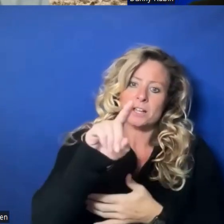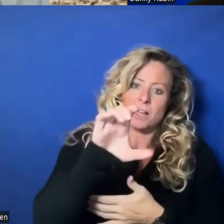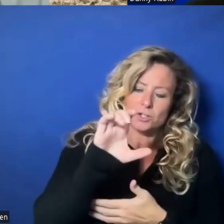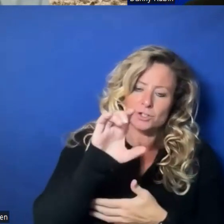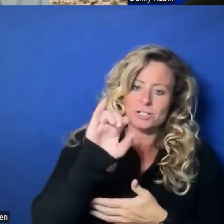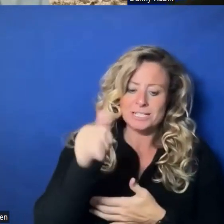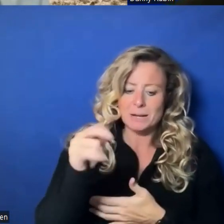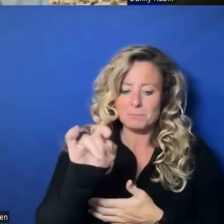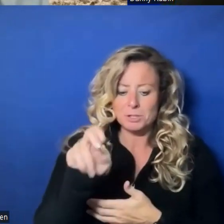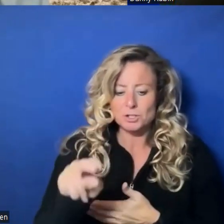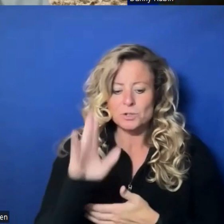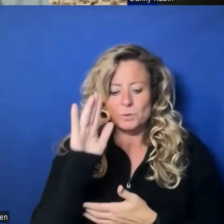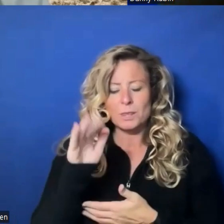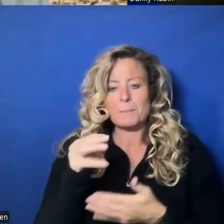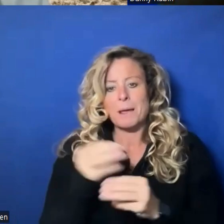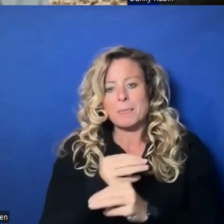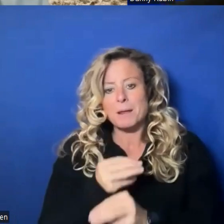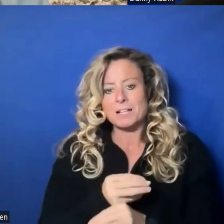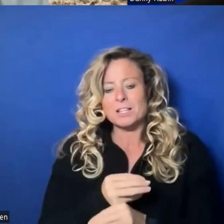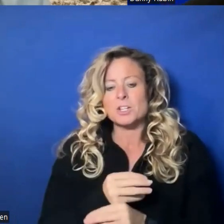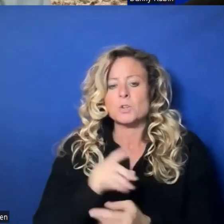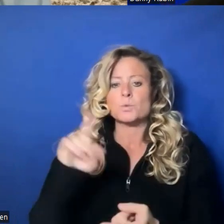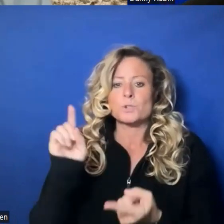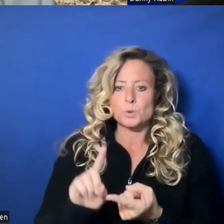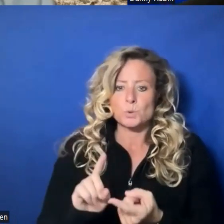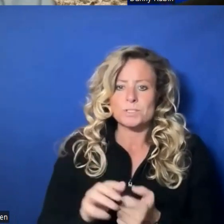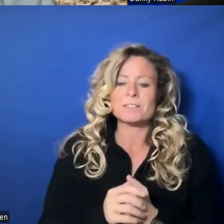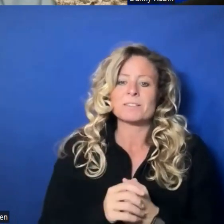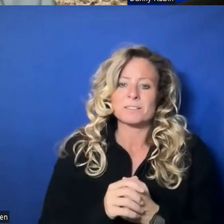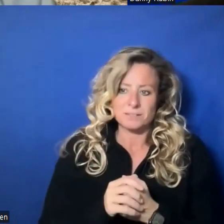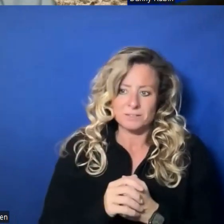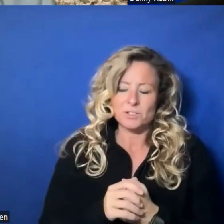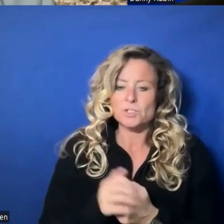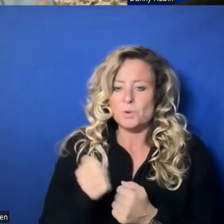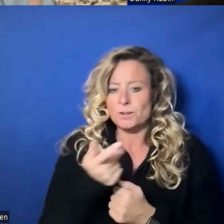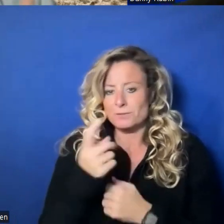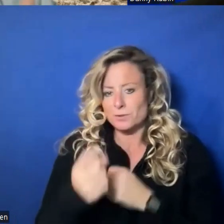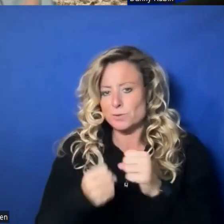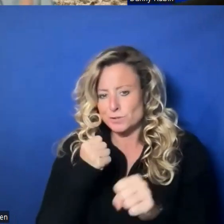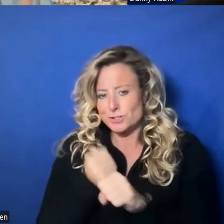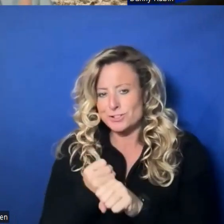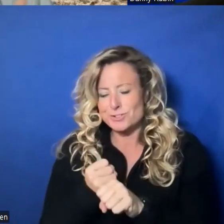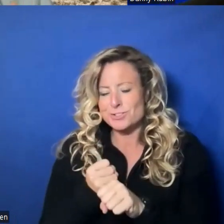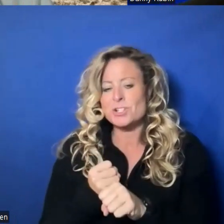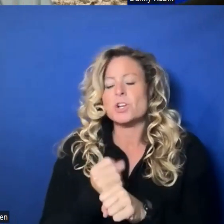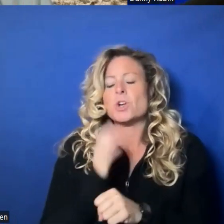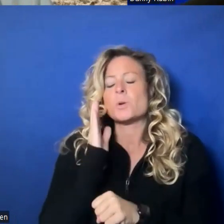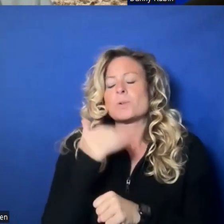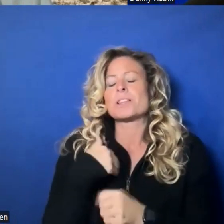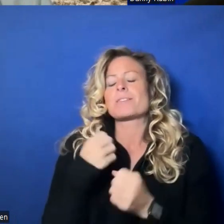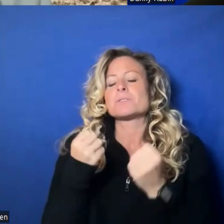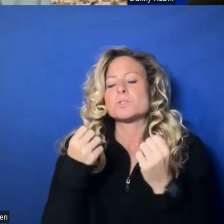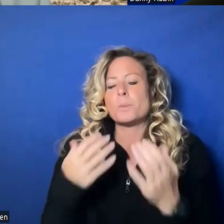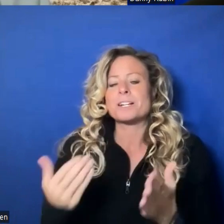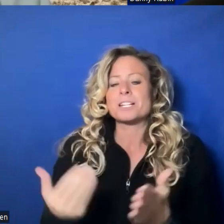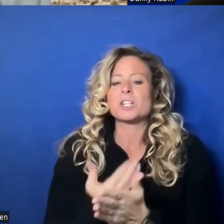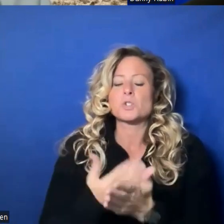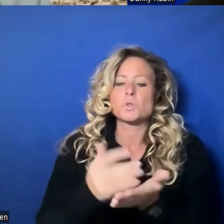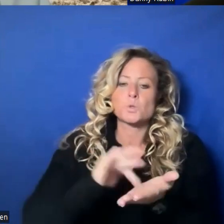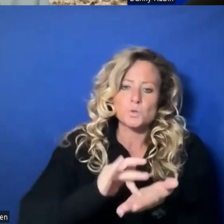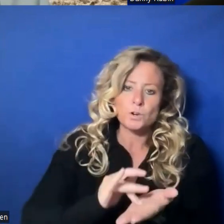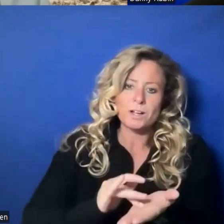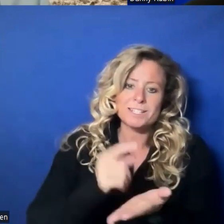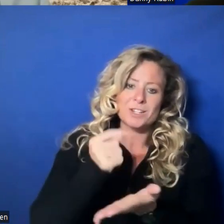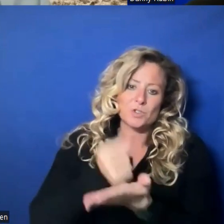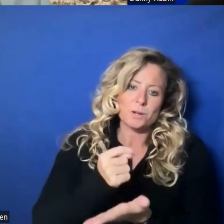be dramatically reduced now. So in a few years, we will have so many new drugs and